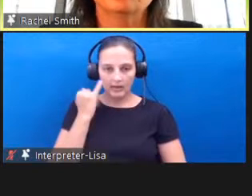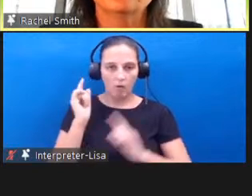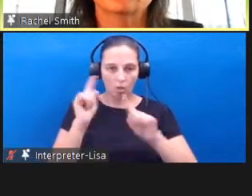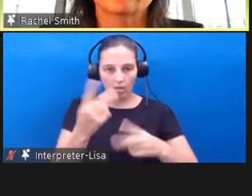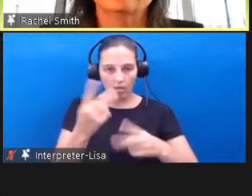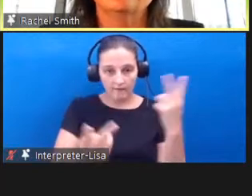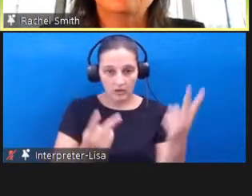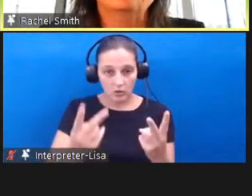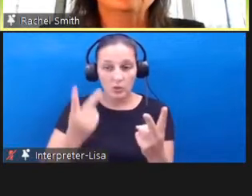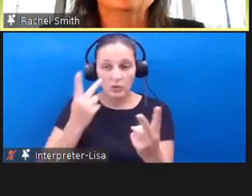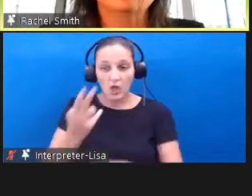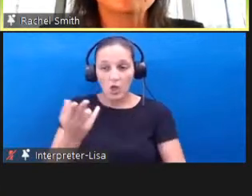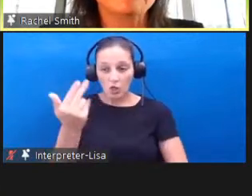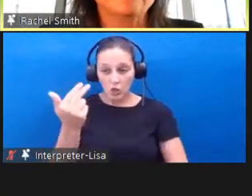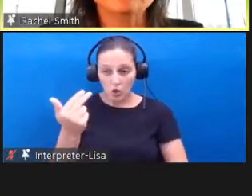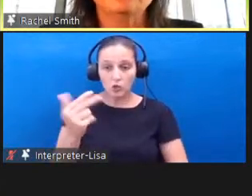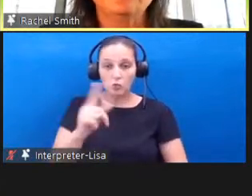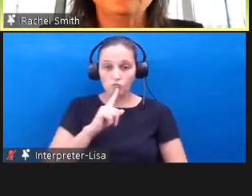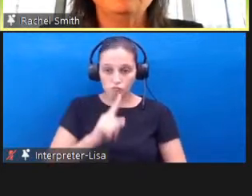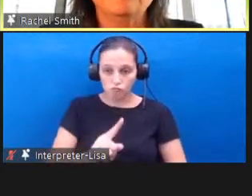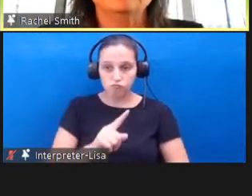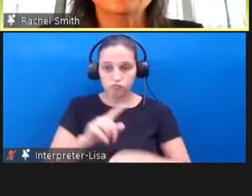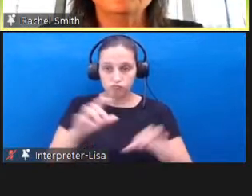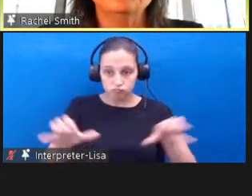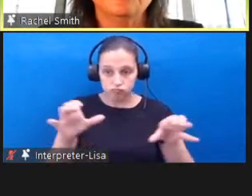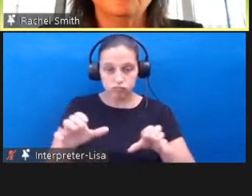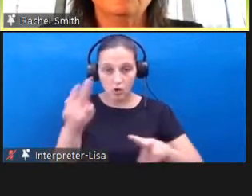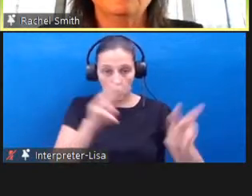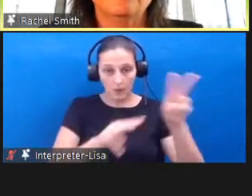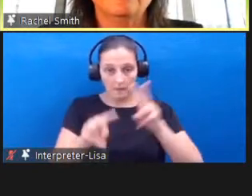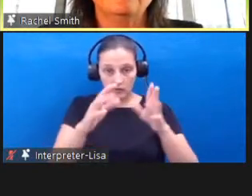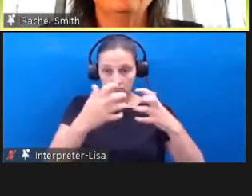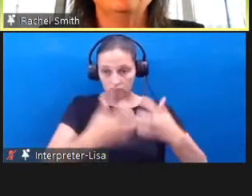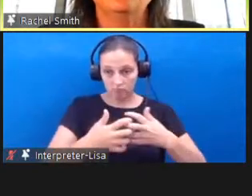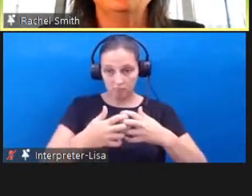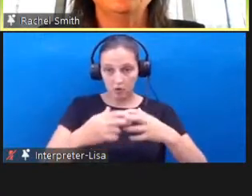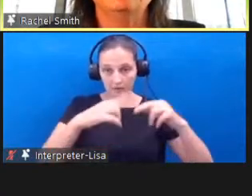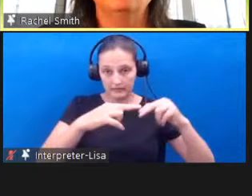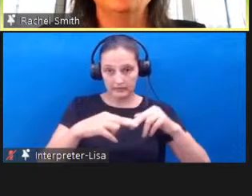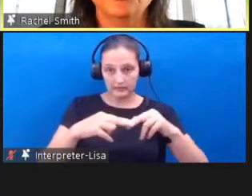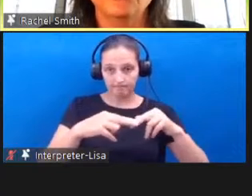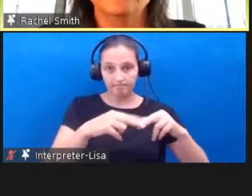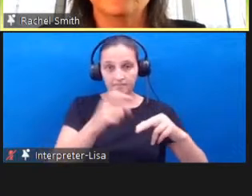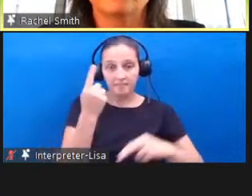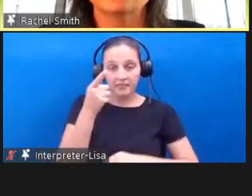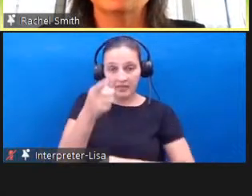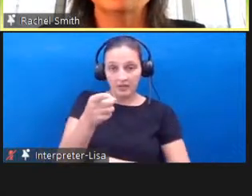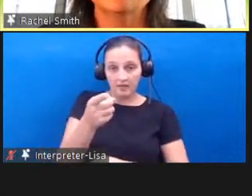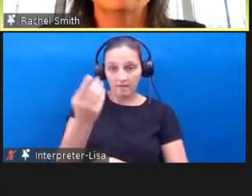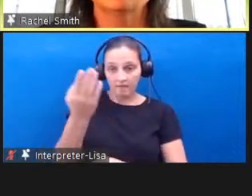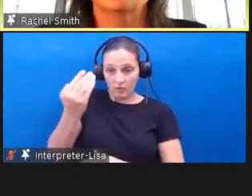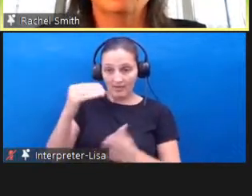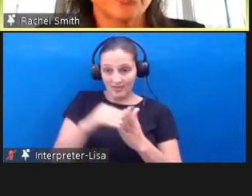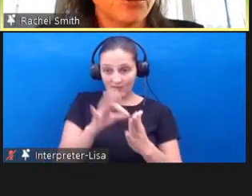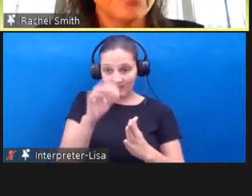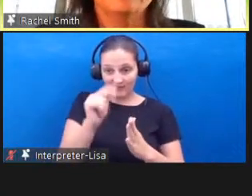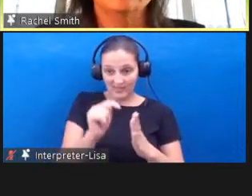working observatories. It's 14,000 feet in altitude, and we go there for a few